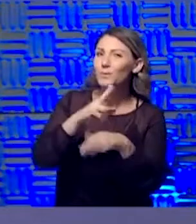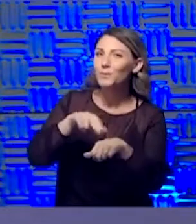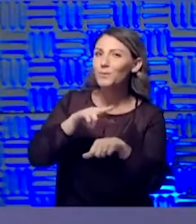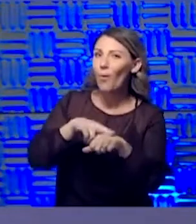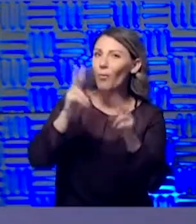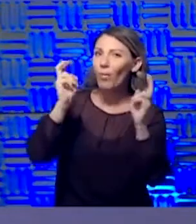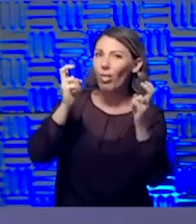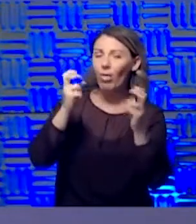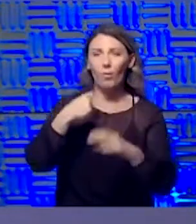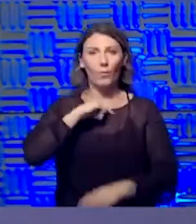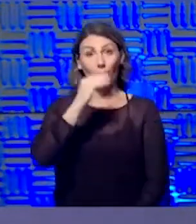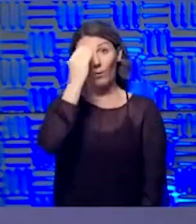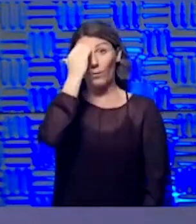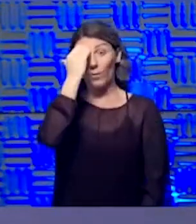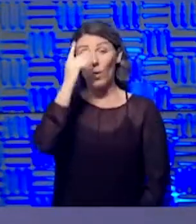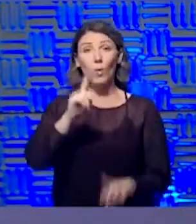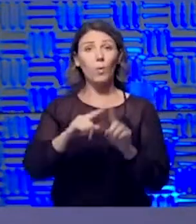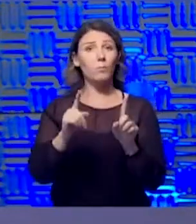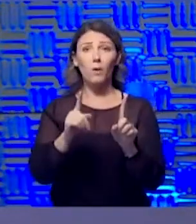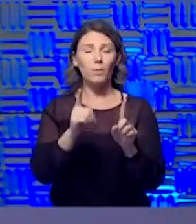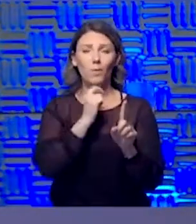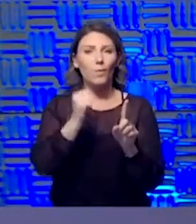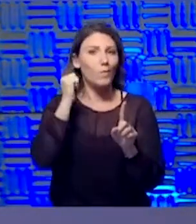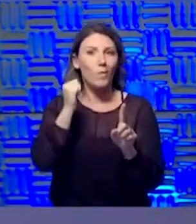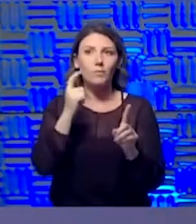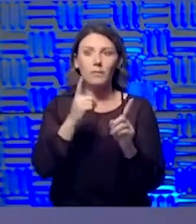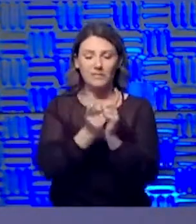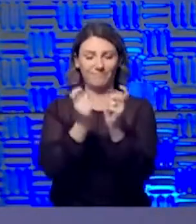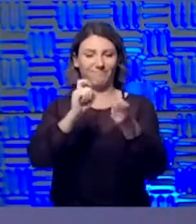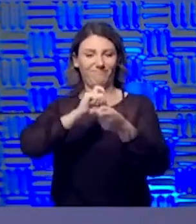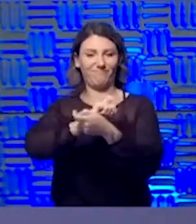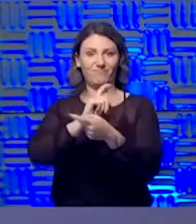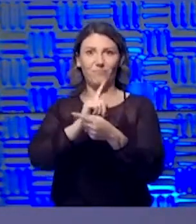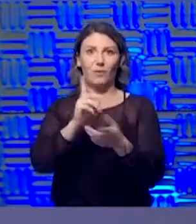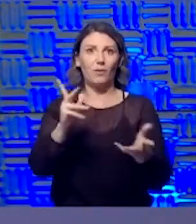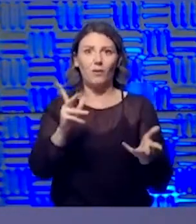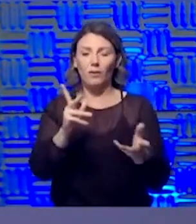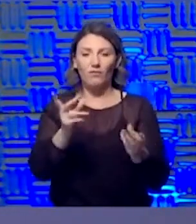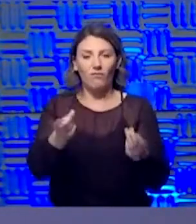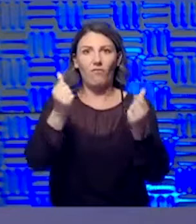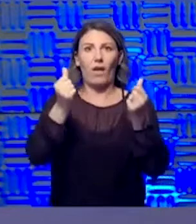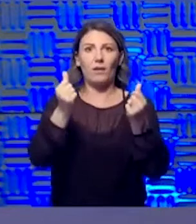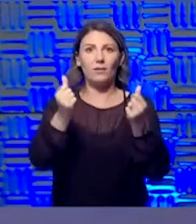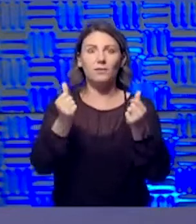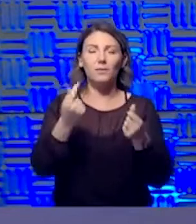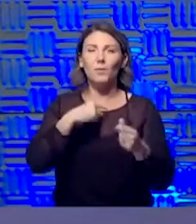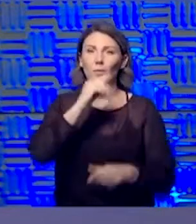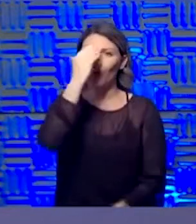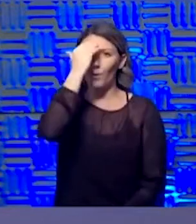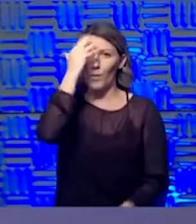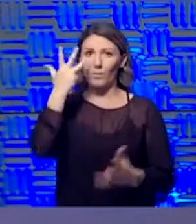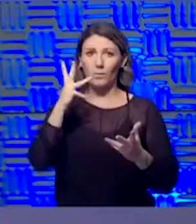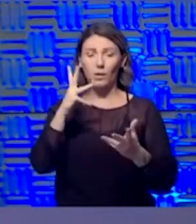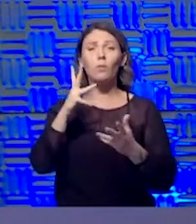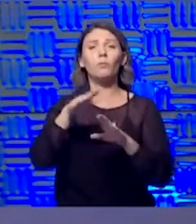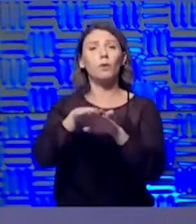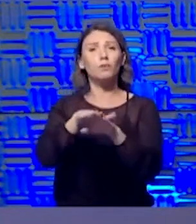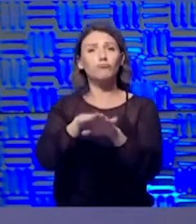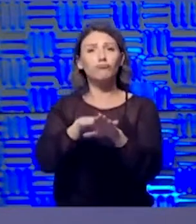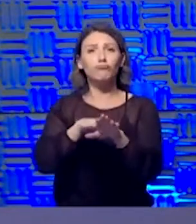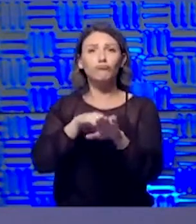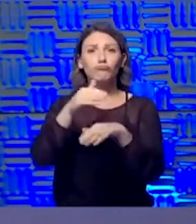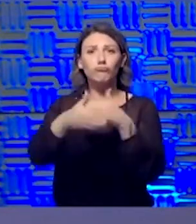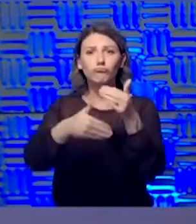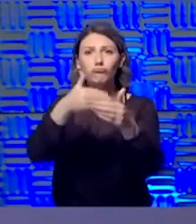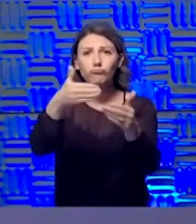that, and there won't be a switch that gets flipped really quickly. We know that. This will be a gradual process to